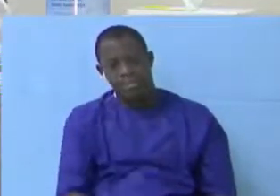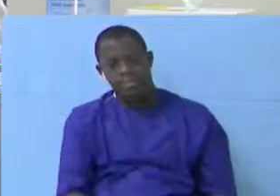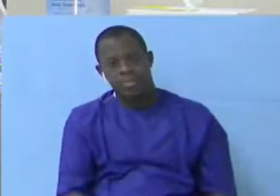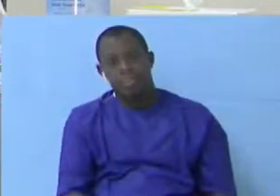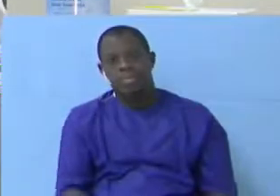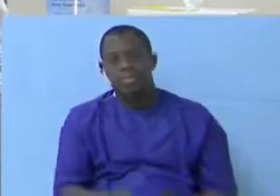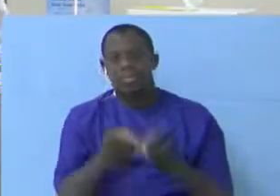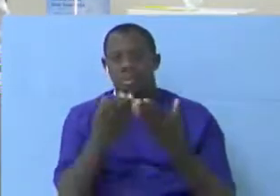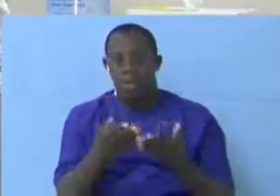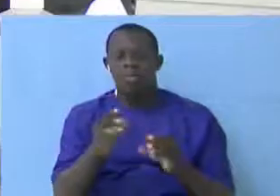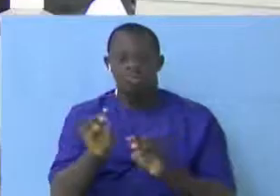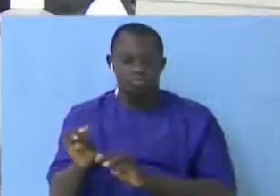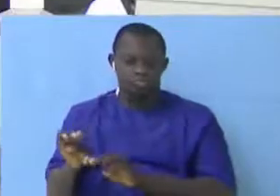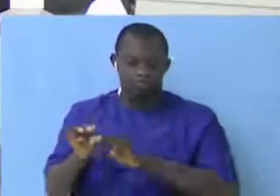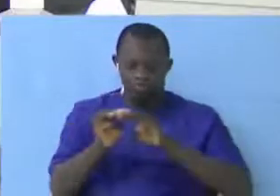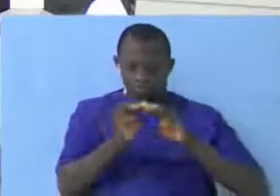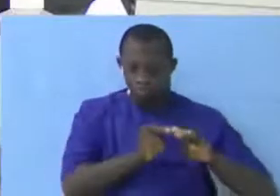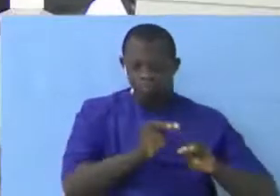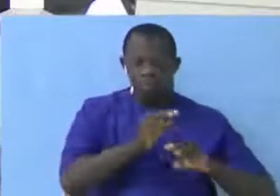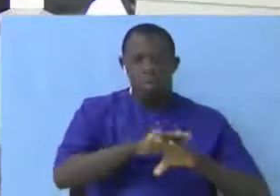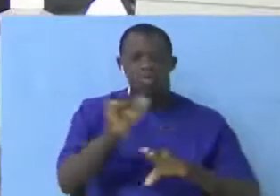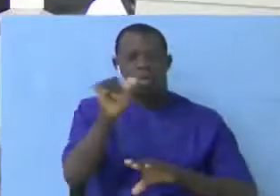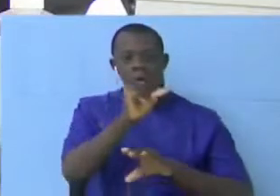Let's now move on to the other issues.